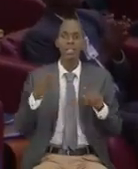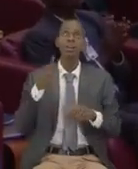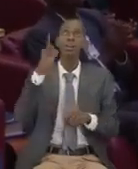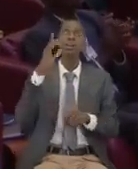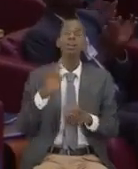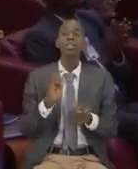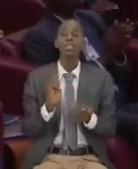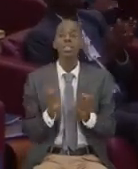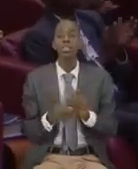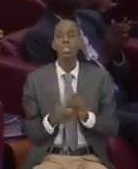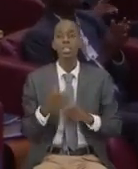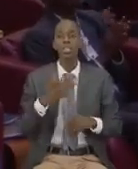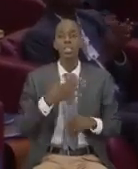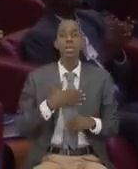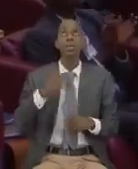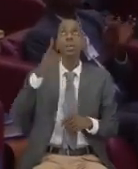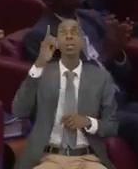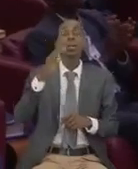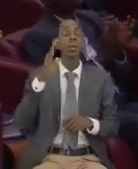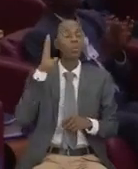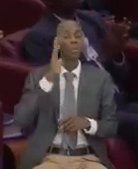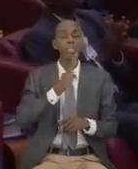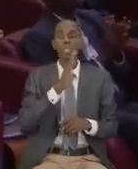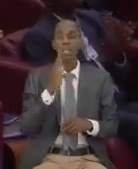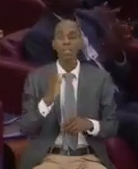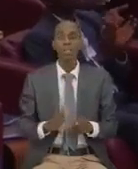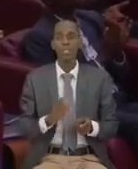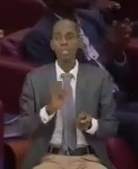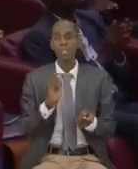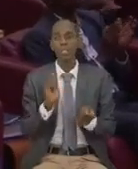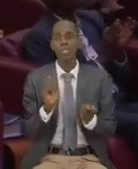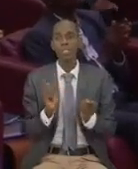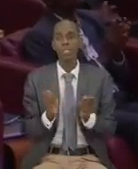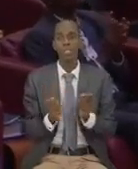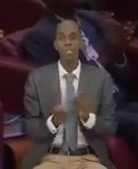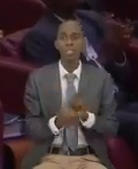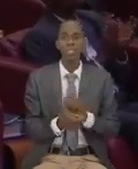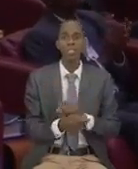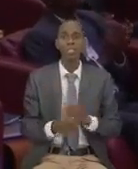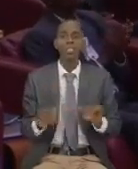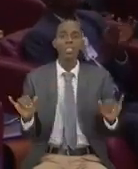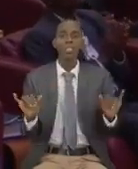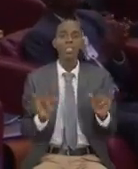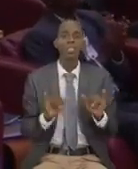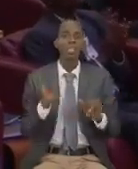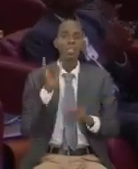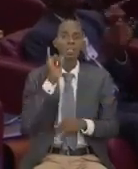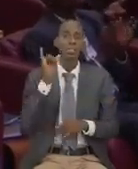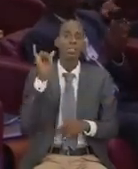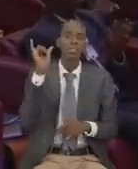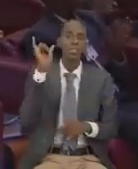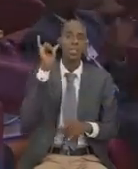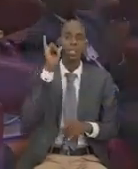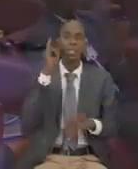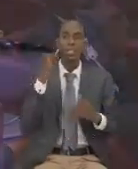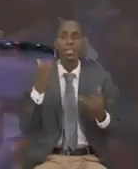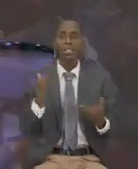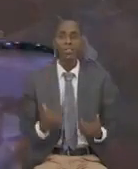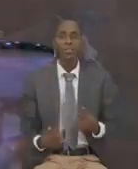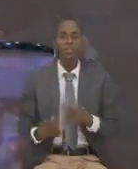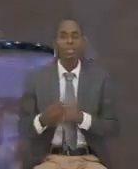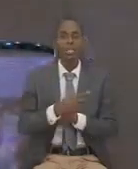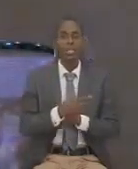Can God change? My God will never change. The same